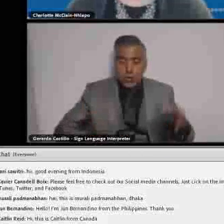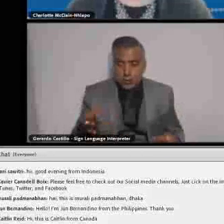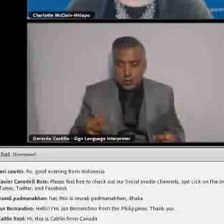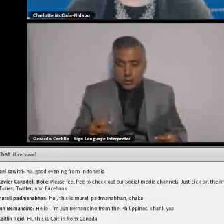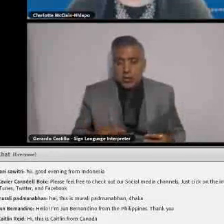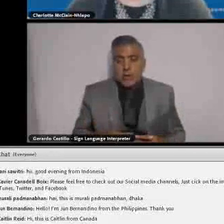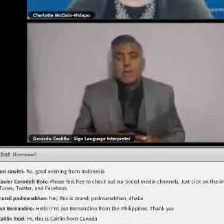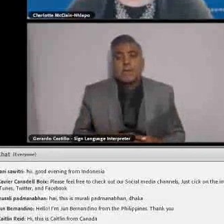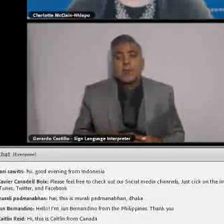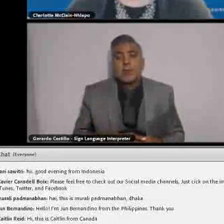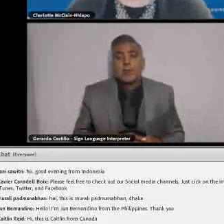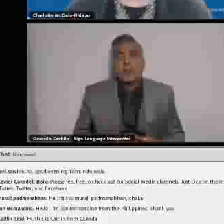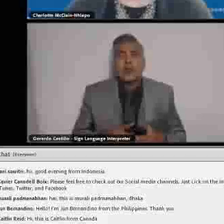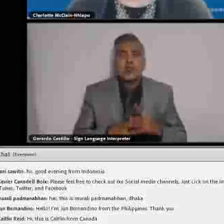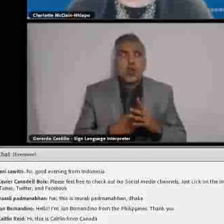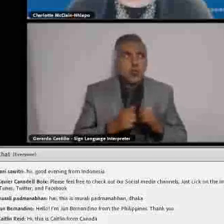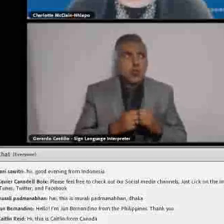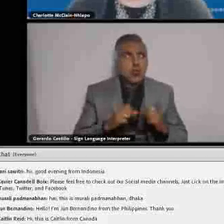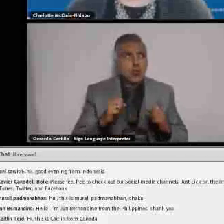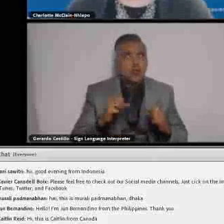with social vulnerability is the key.